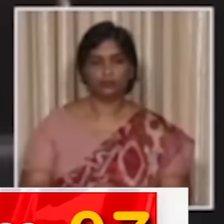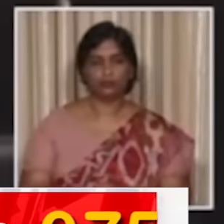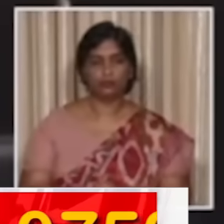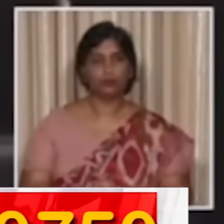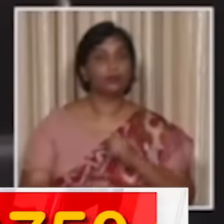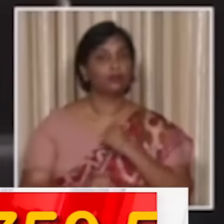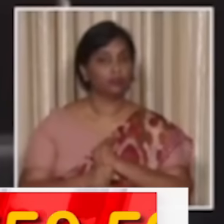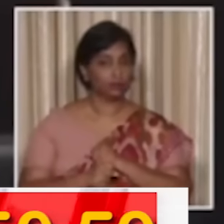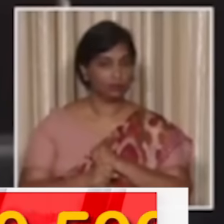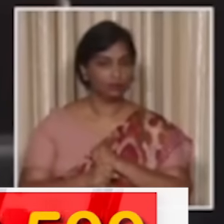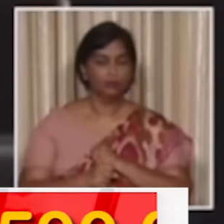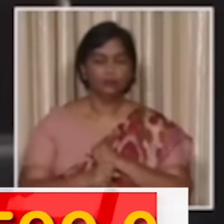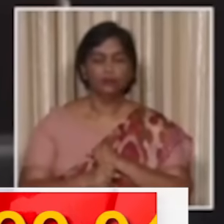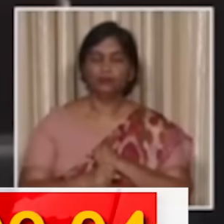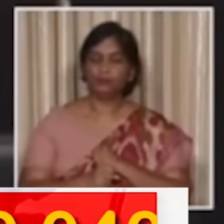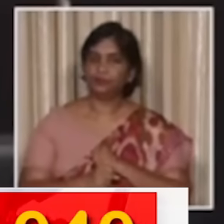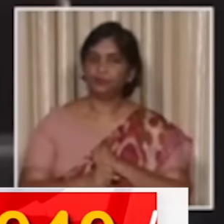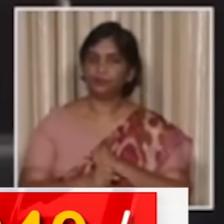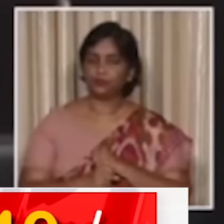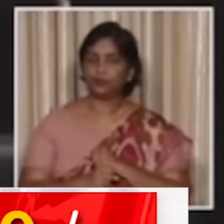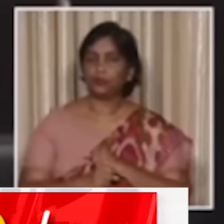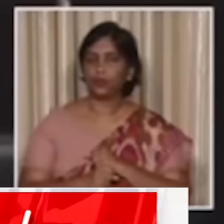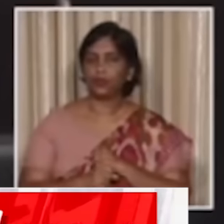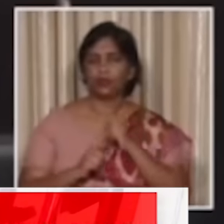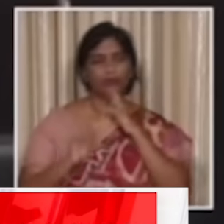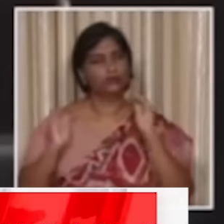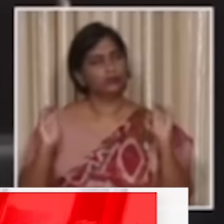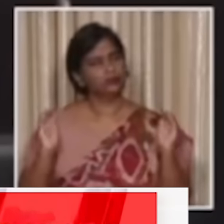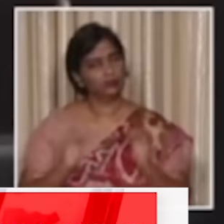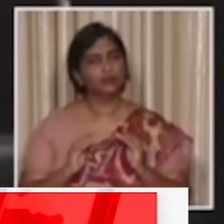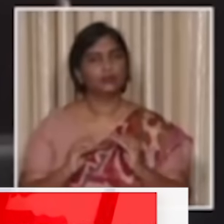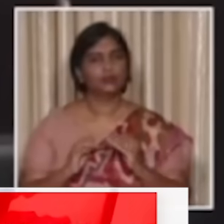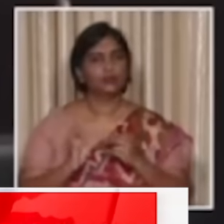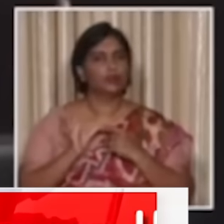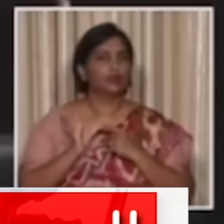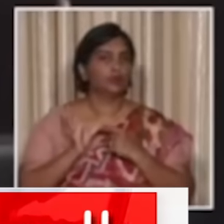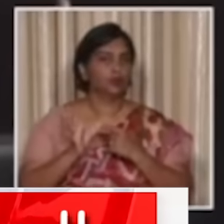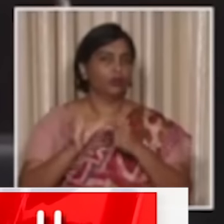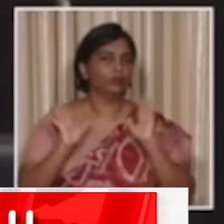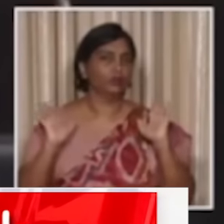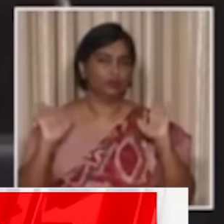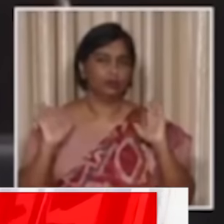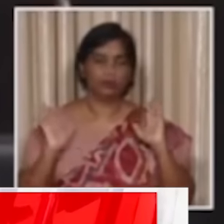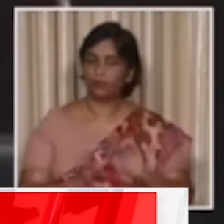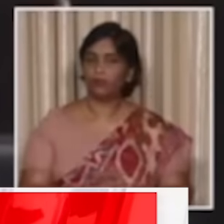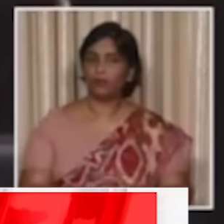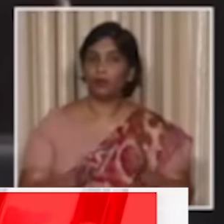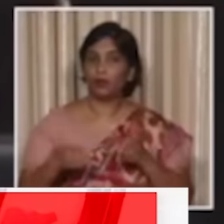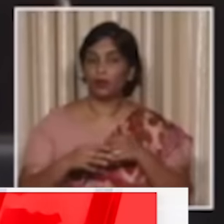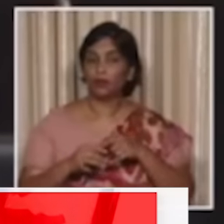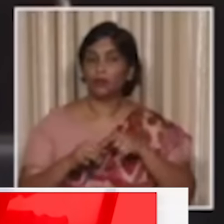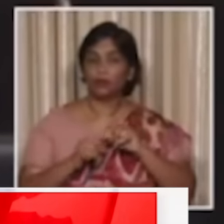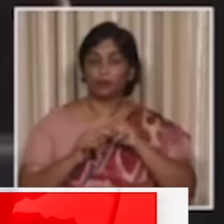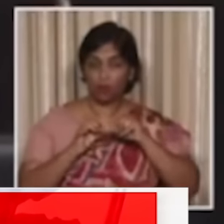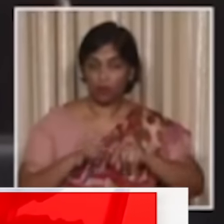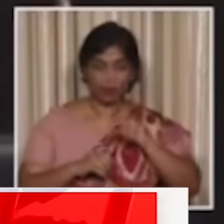for constrained response. President Ranil Wickremesinghe is reported to have told the cabinet the Channel 4